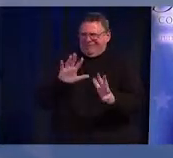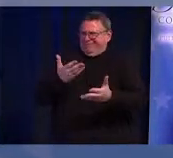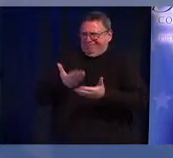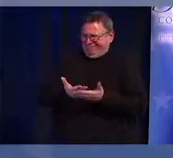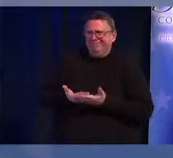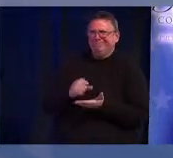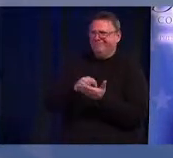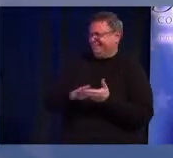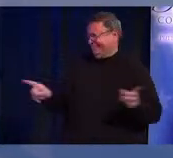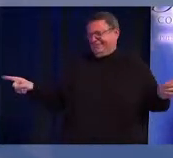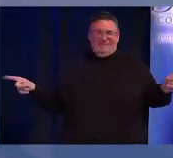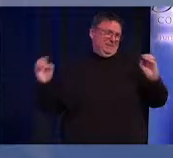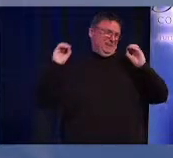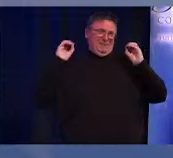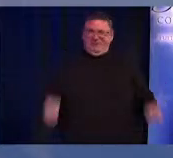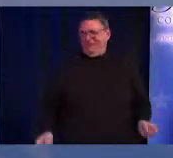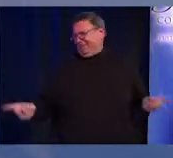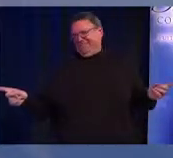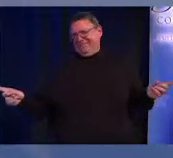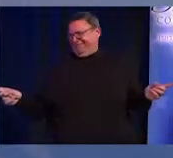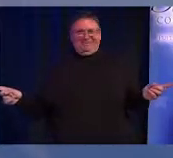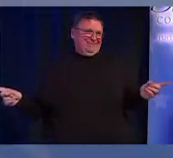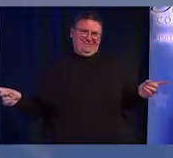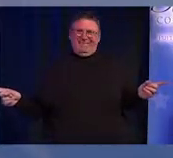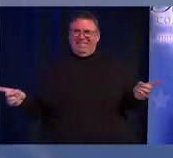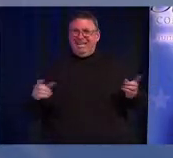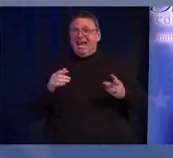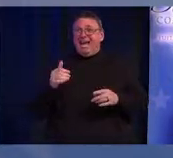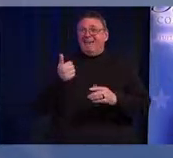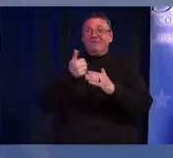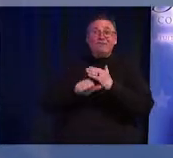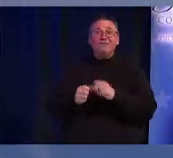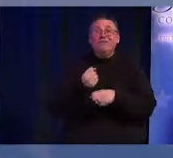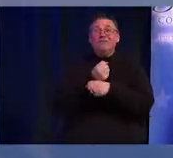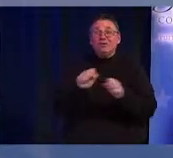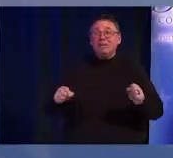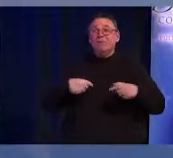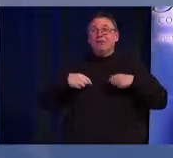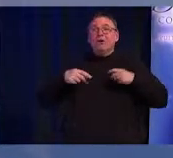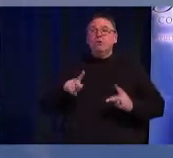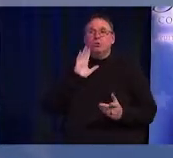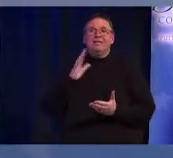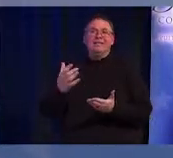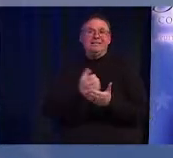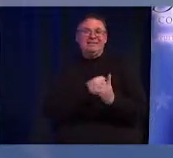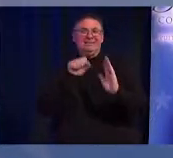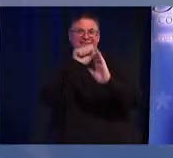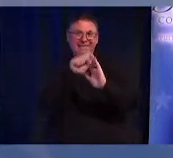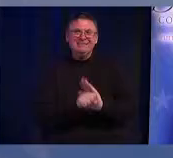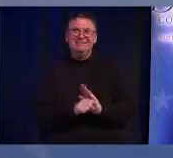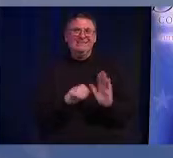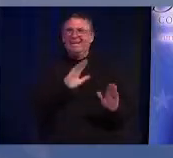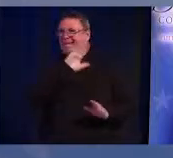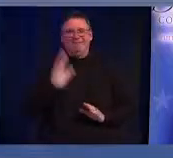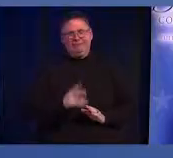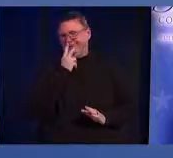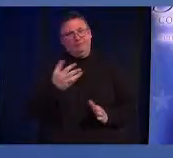here has it, and that's why with freedom and opportunity, we'll take this state to a place it's never seen